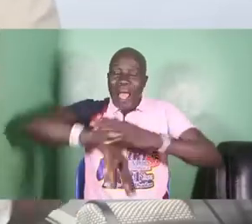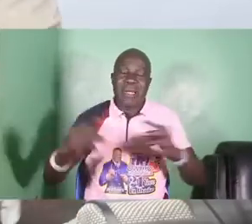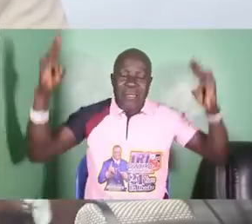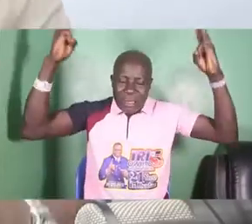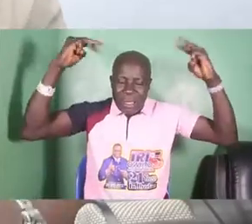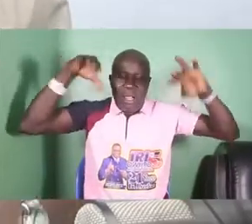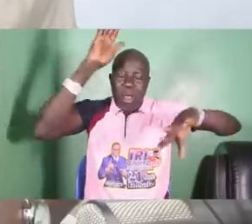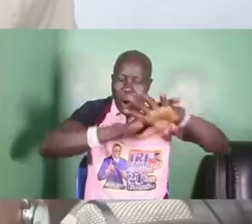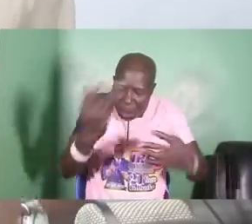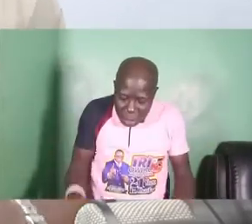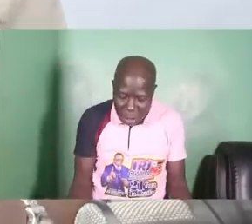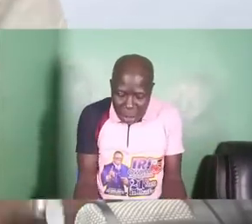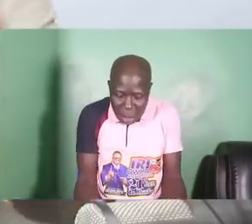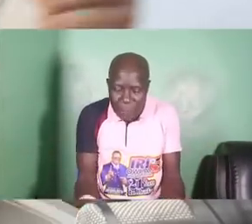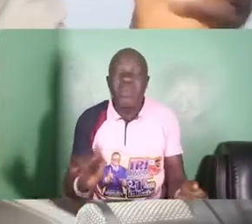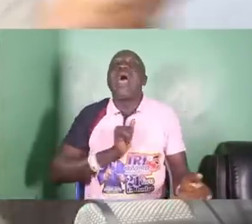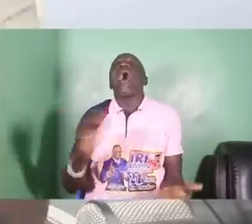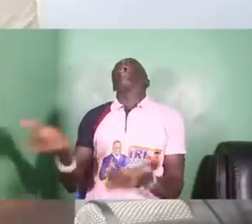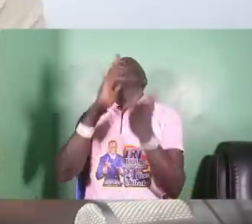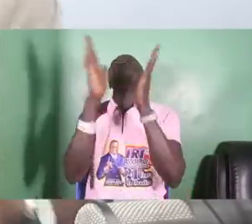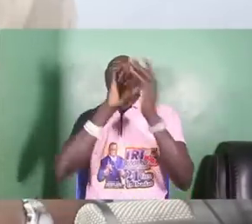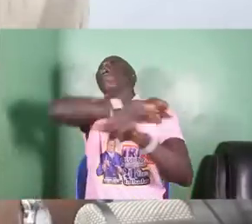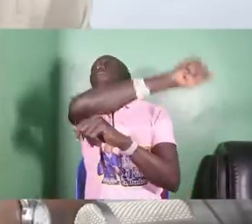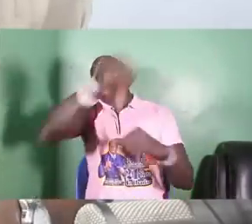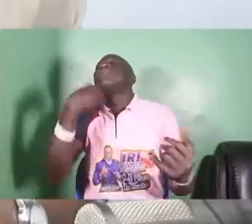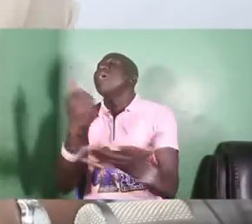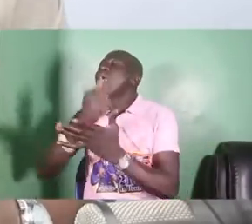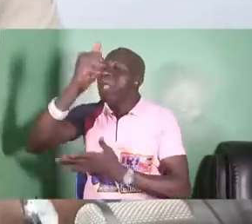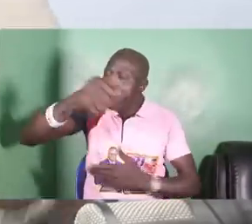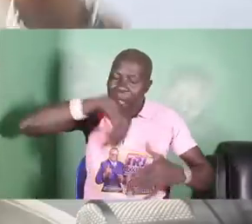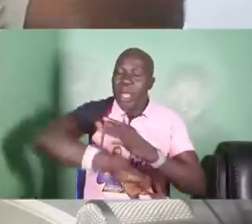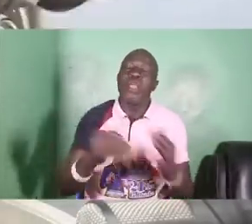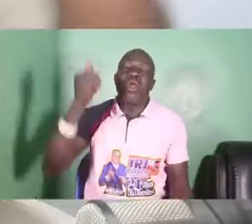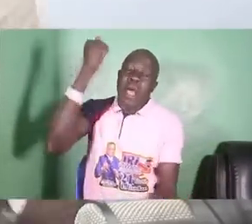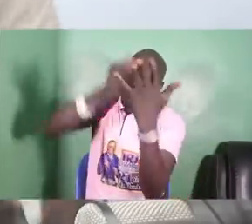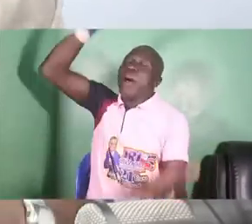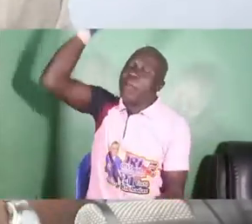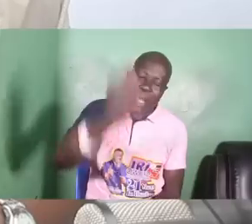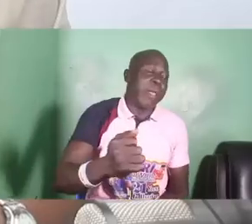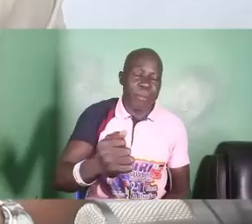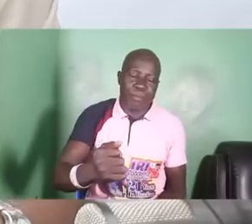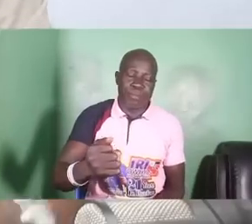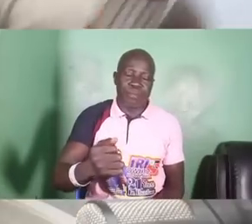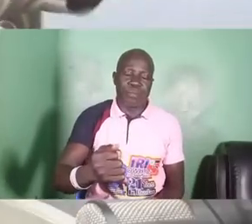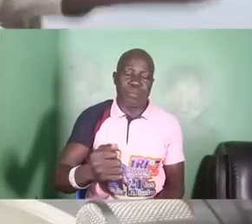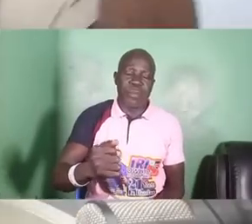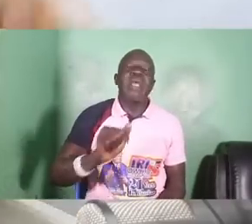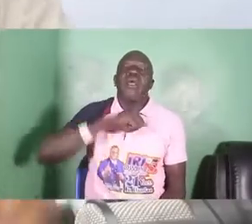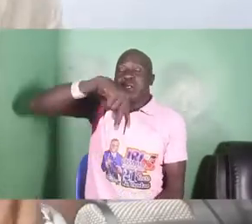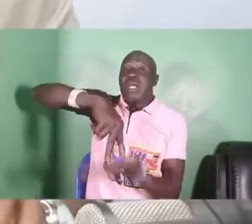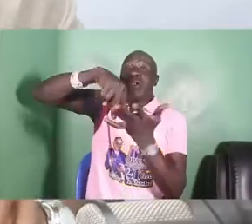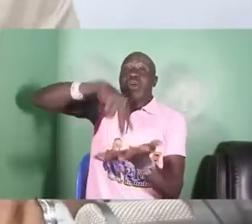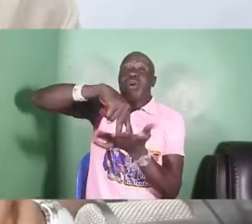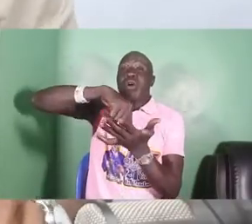lati inu ile and dew from the ground gbogbo eye ni yesa ni everybody say amen hey o ma gbe aye e so ti amen lift you up and dide du